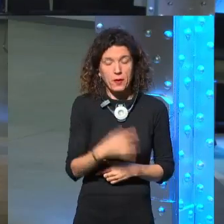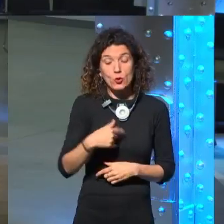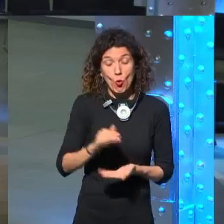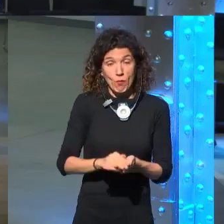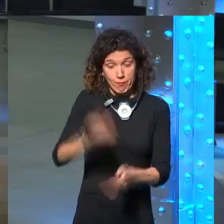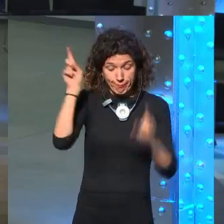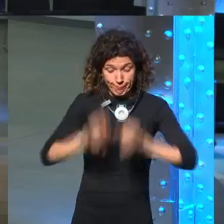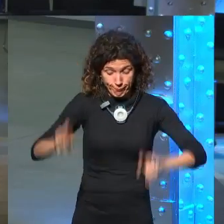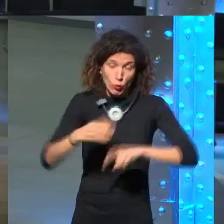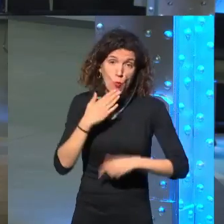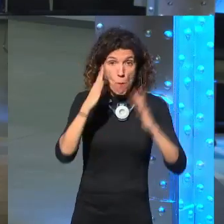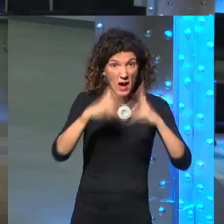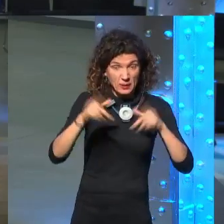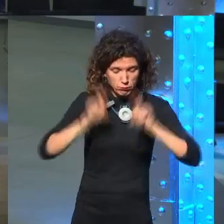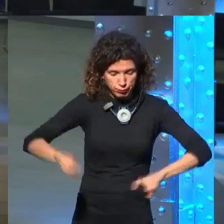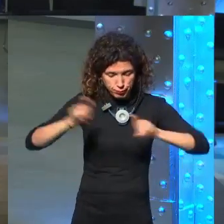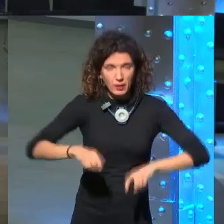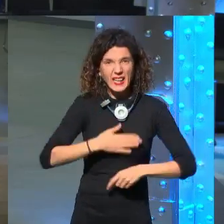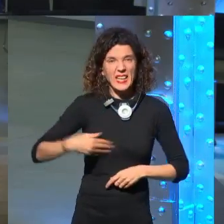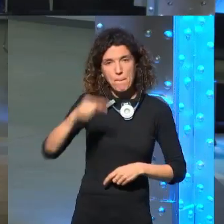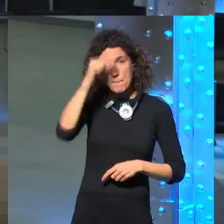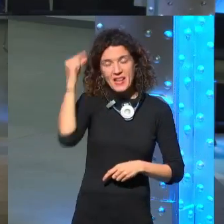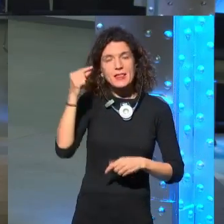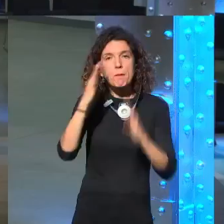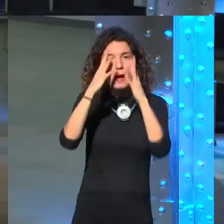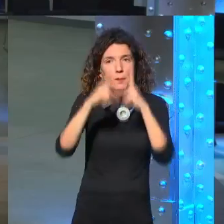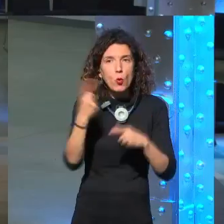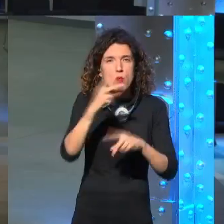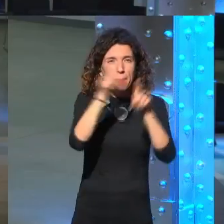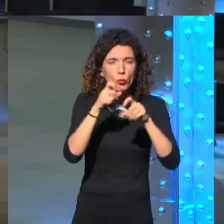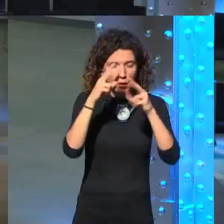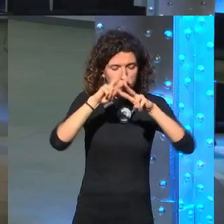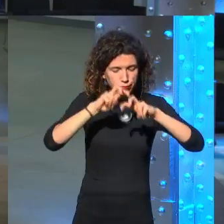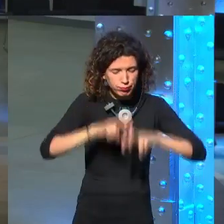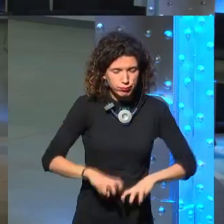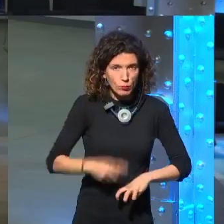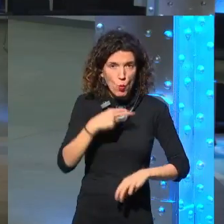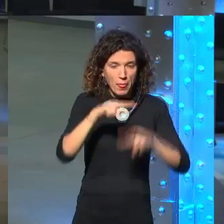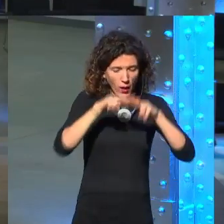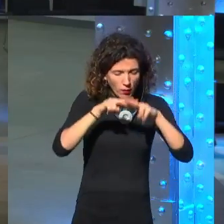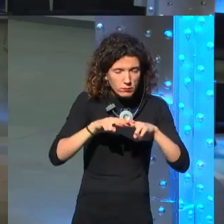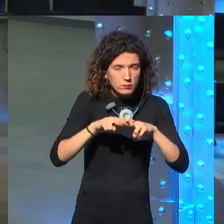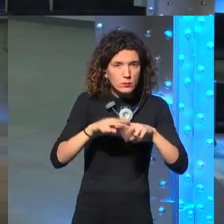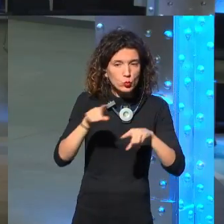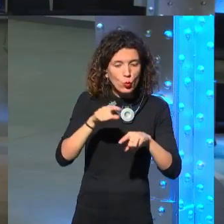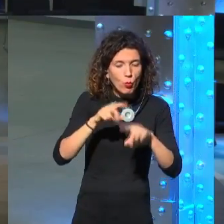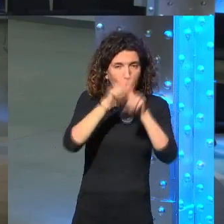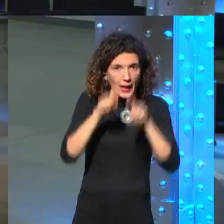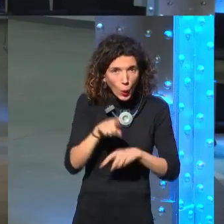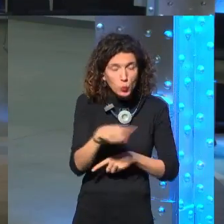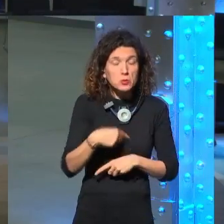my mathematical mind to analyze a question to see that by its nature it's something we will never be able to